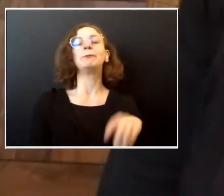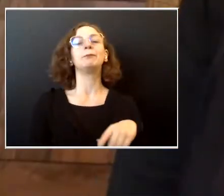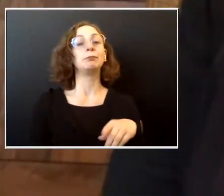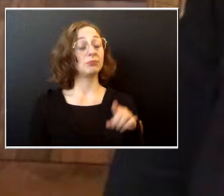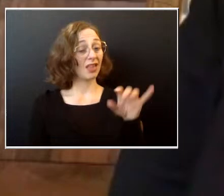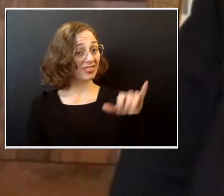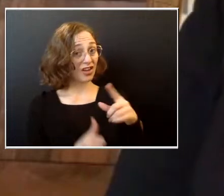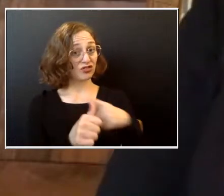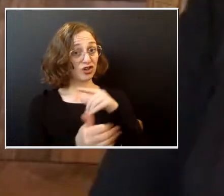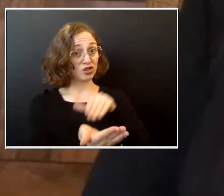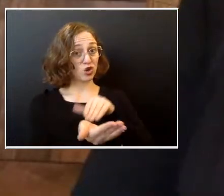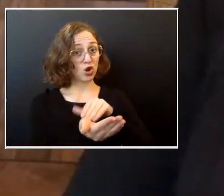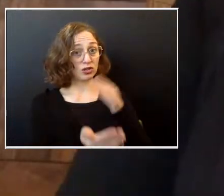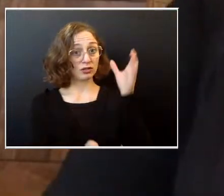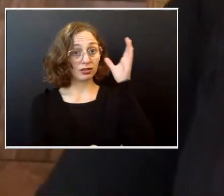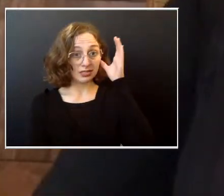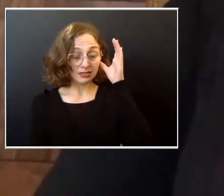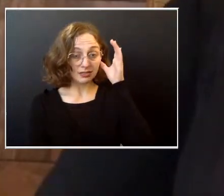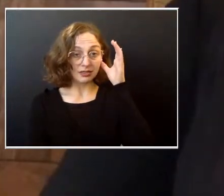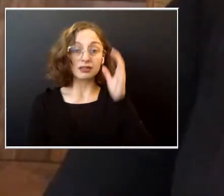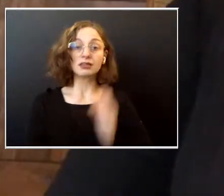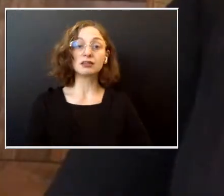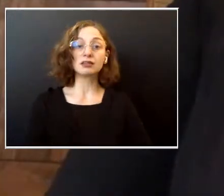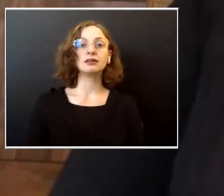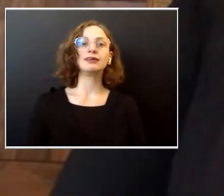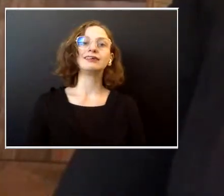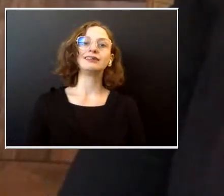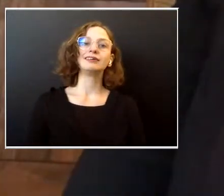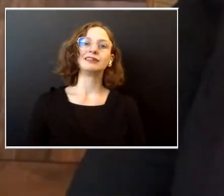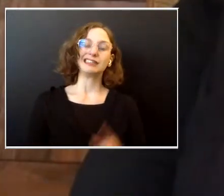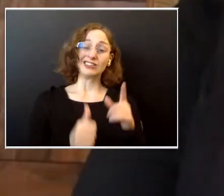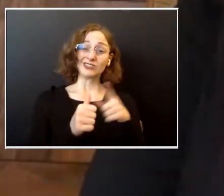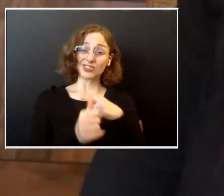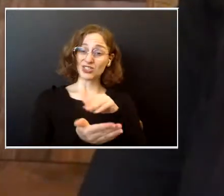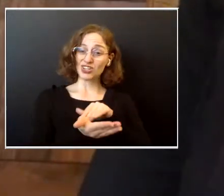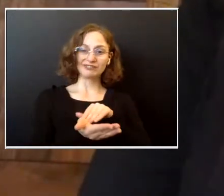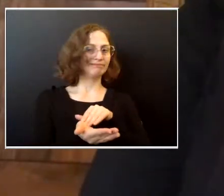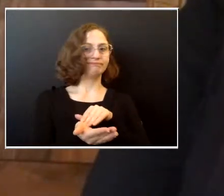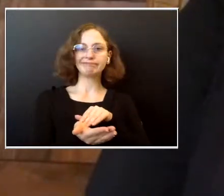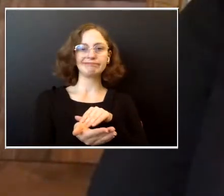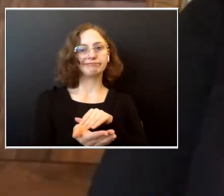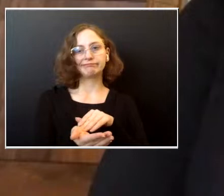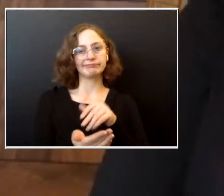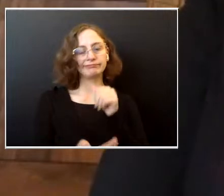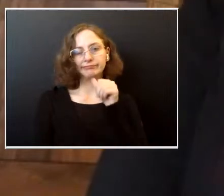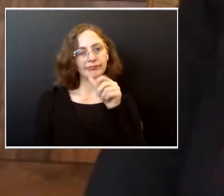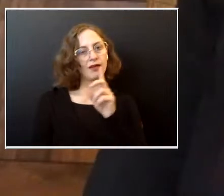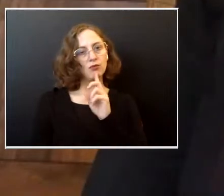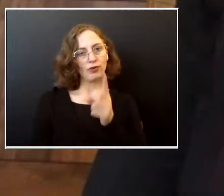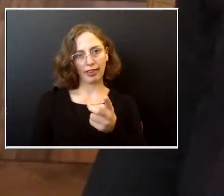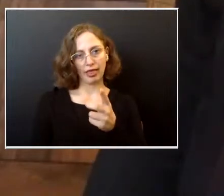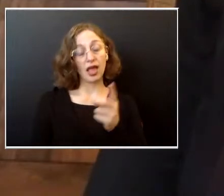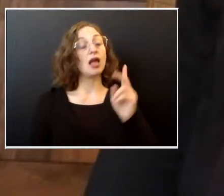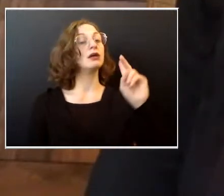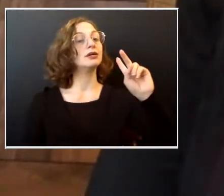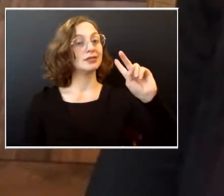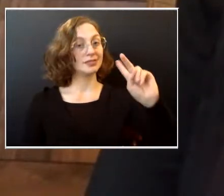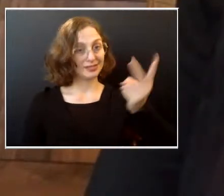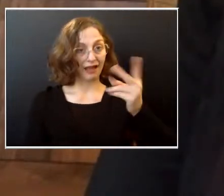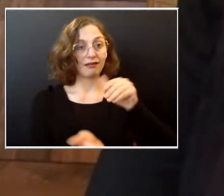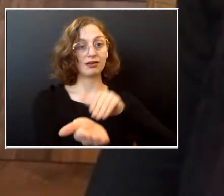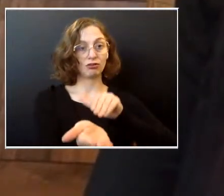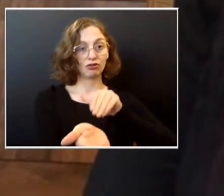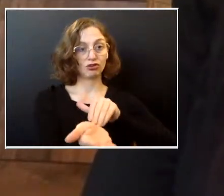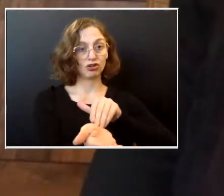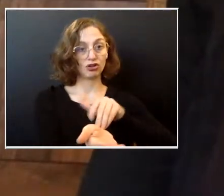Originally, the first doctor didn't really listen. There was a second doctor who, when I